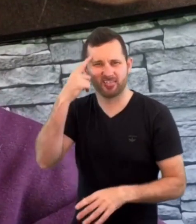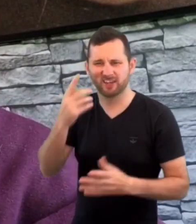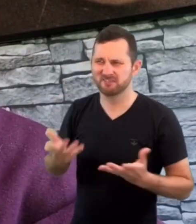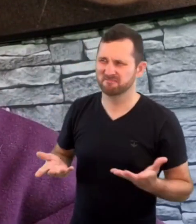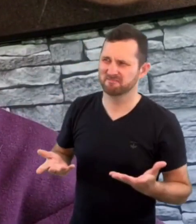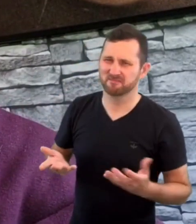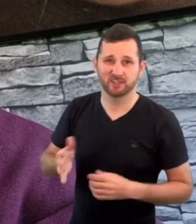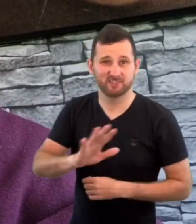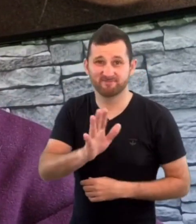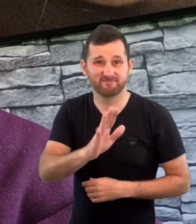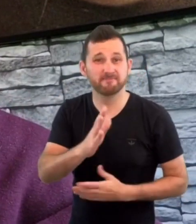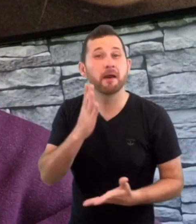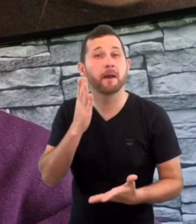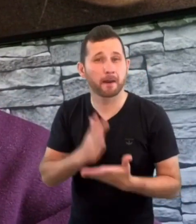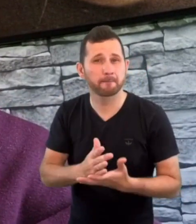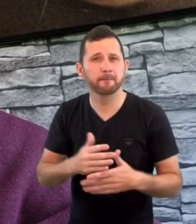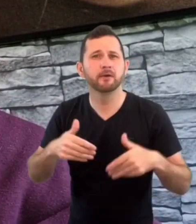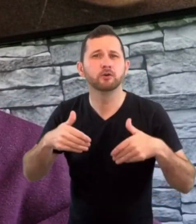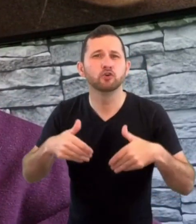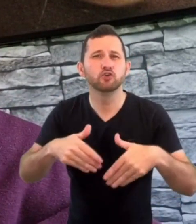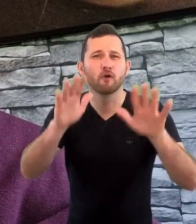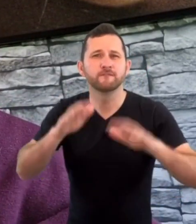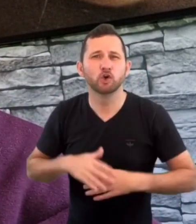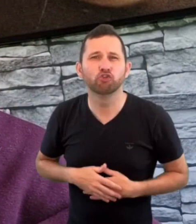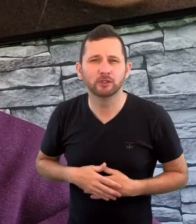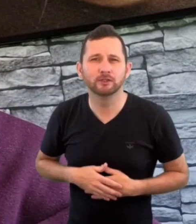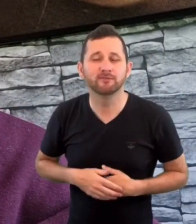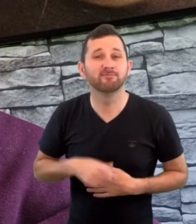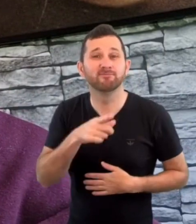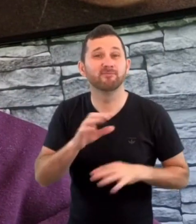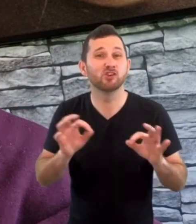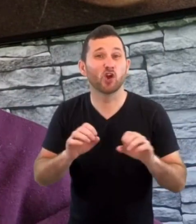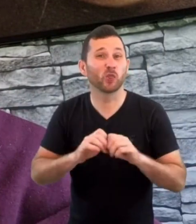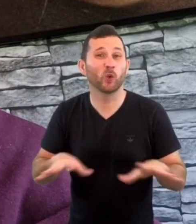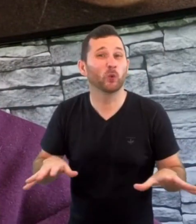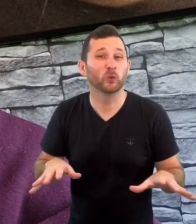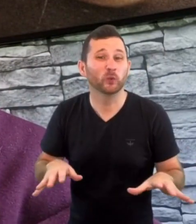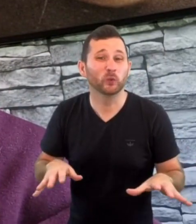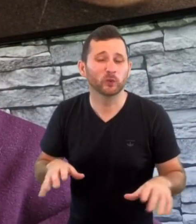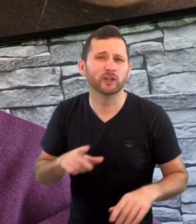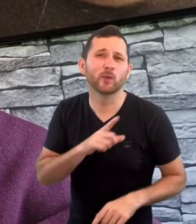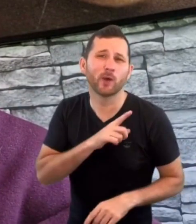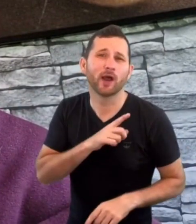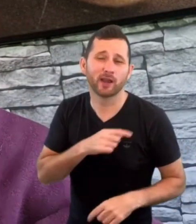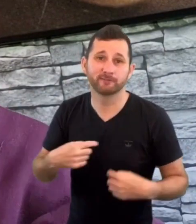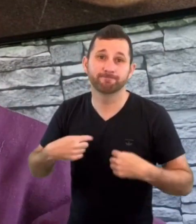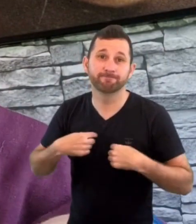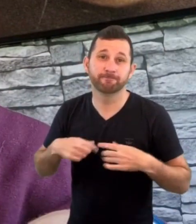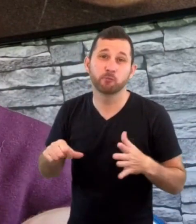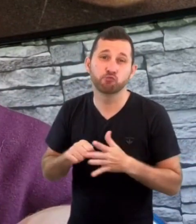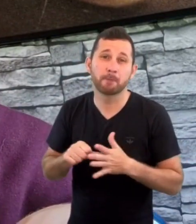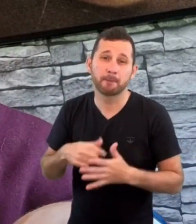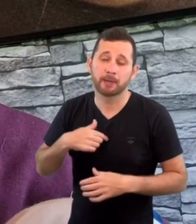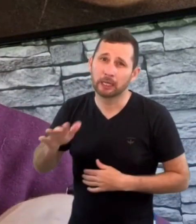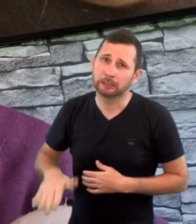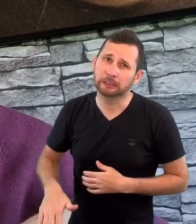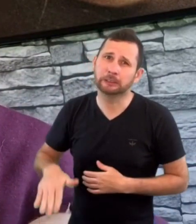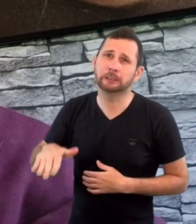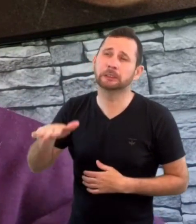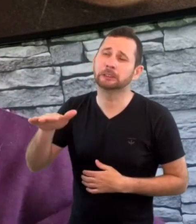bit silly, but I would literally say go for it. What's the worst that can happen? Because that was the biggest thing for me.